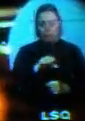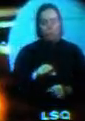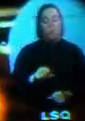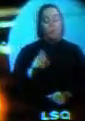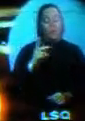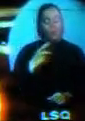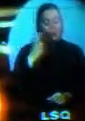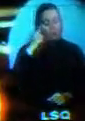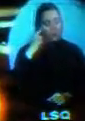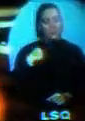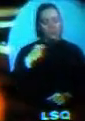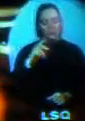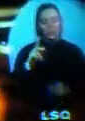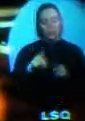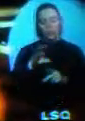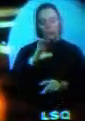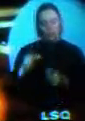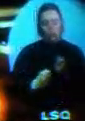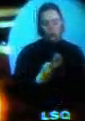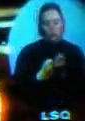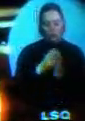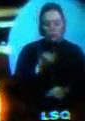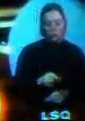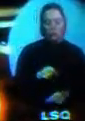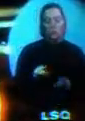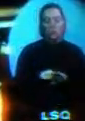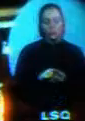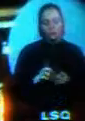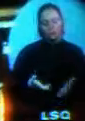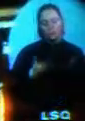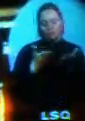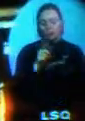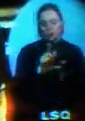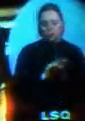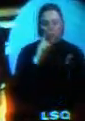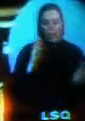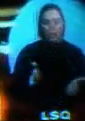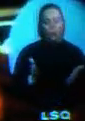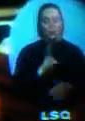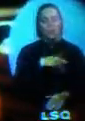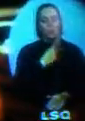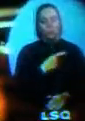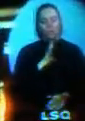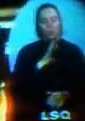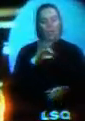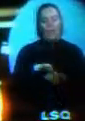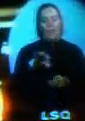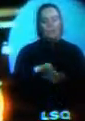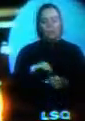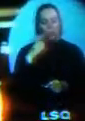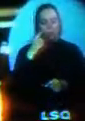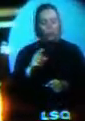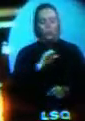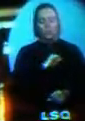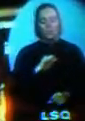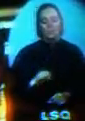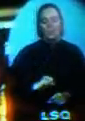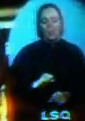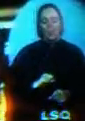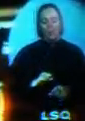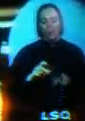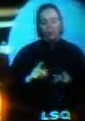We've also introduced legislation to encourage provinces to have elections. Unlike our opposition coalition